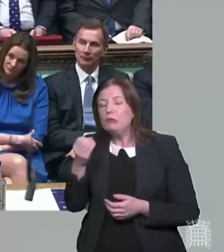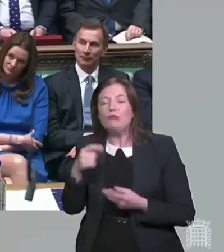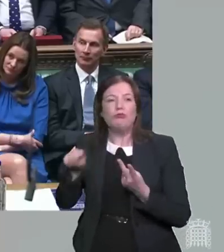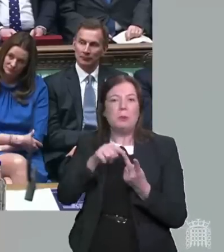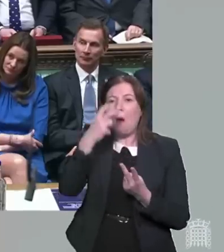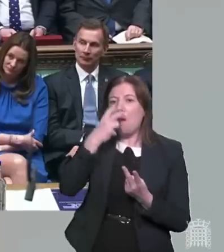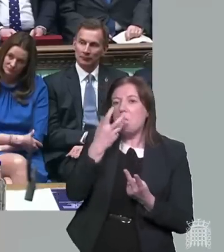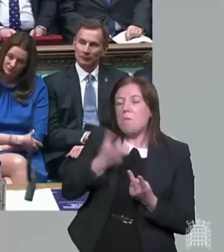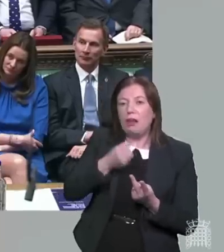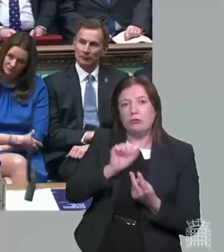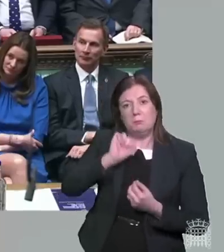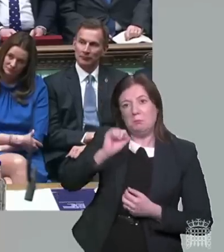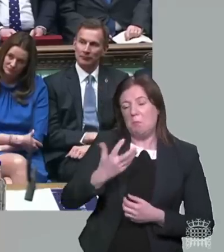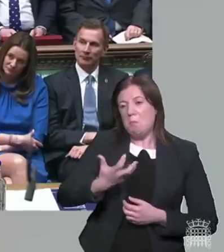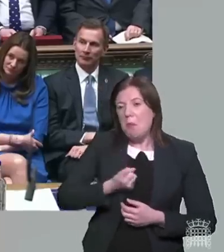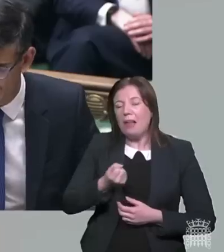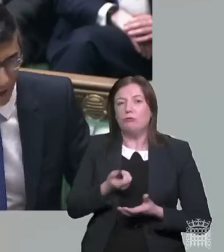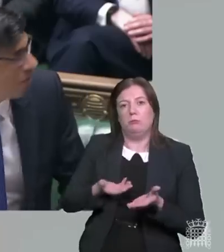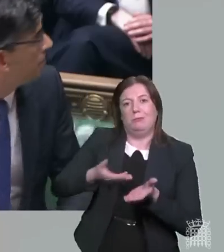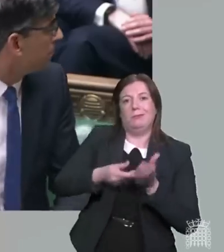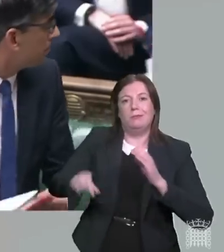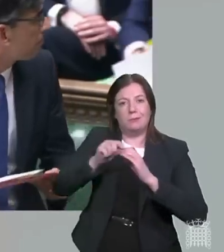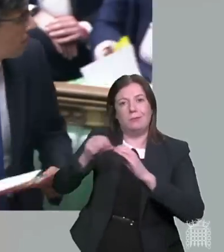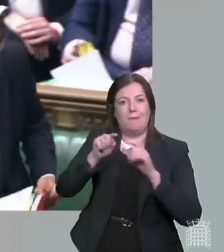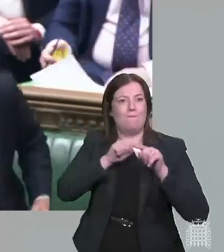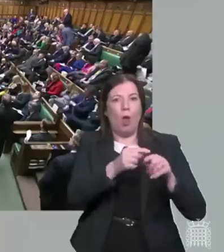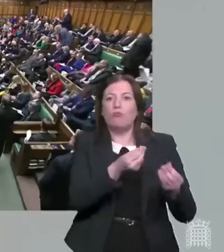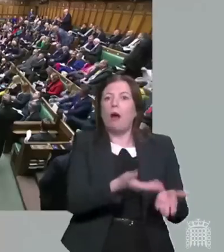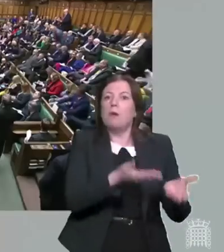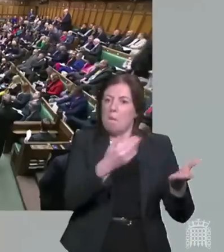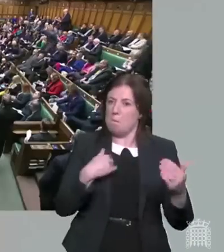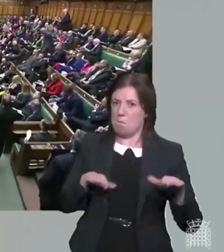vulnerable by inflating their benefits and pensions with inflation. Clive Efford.